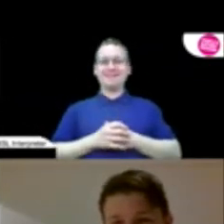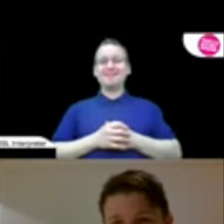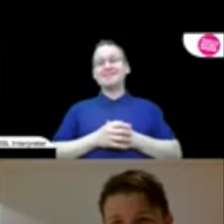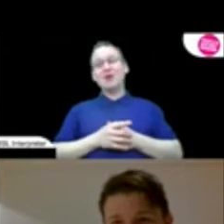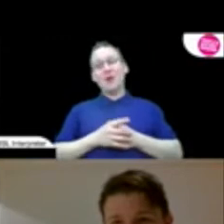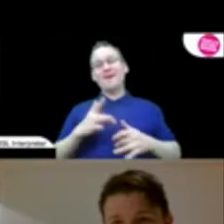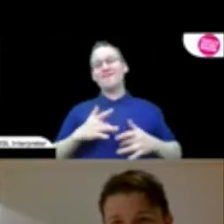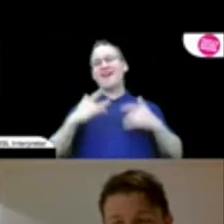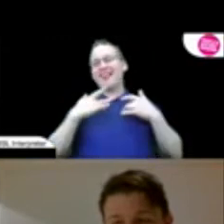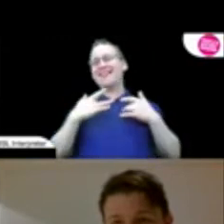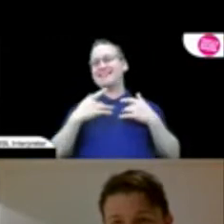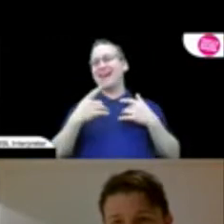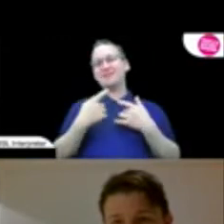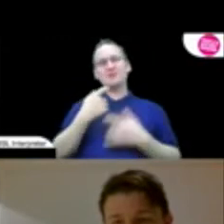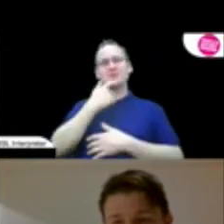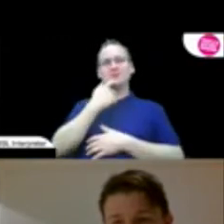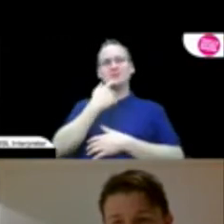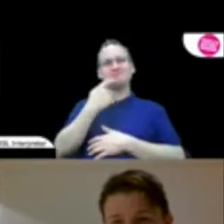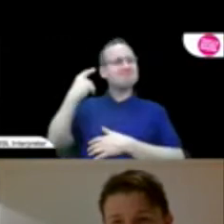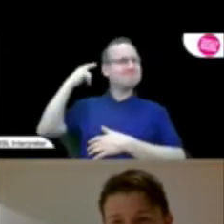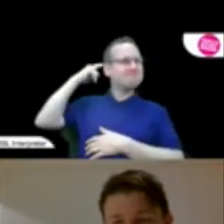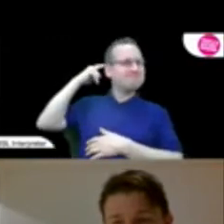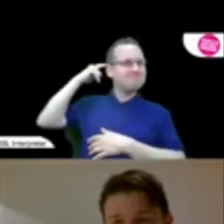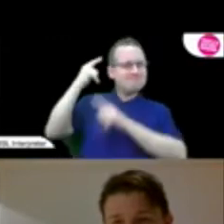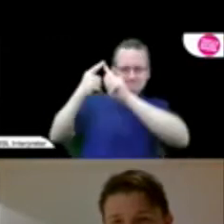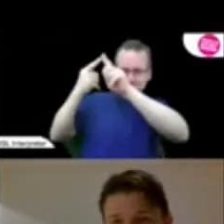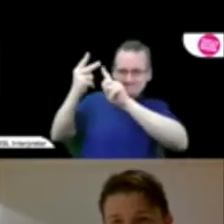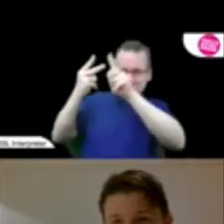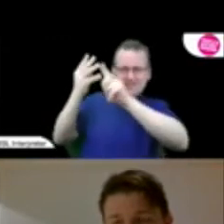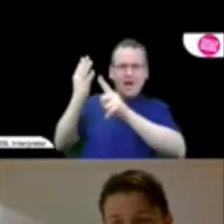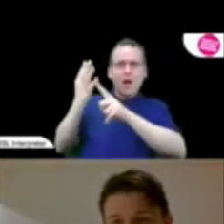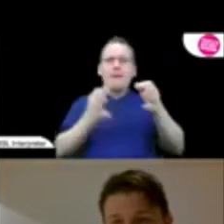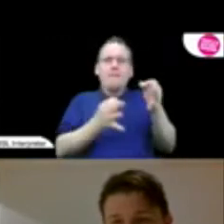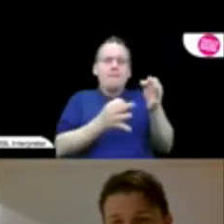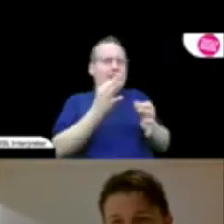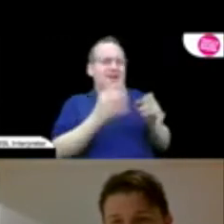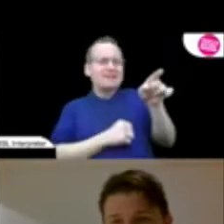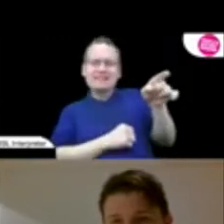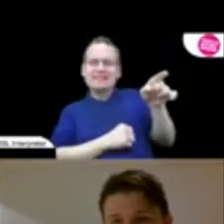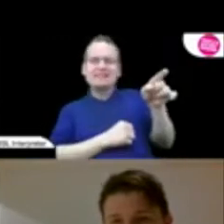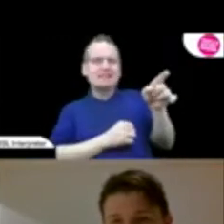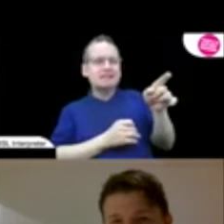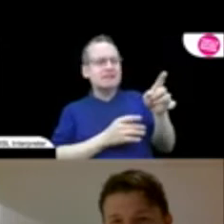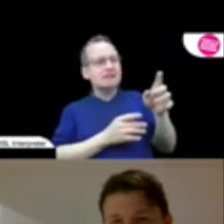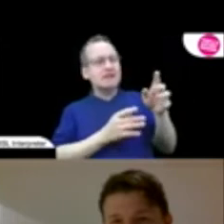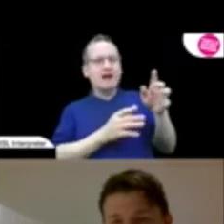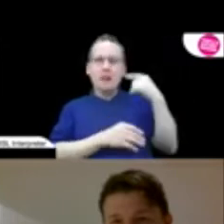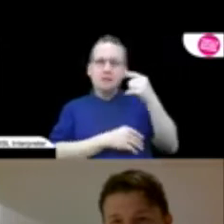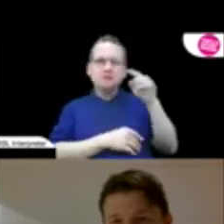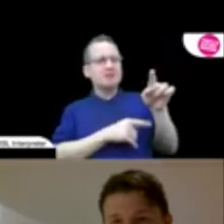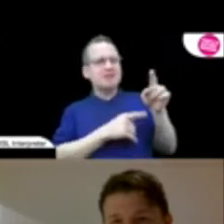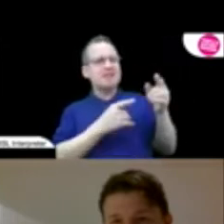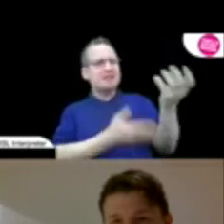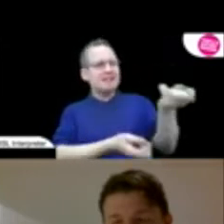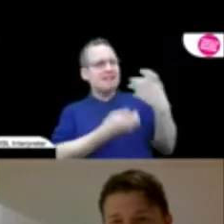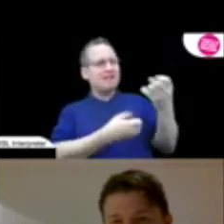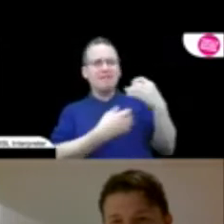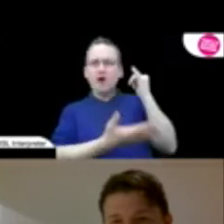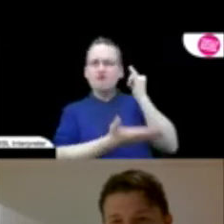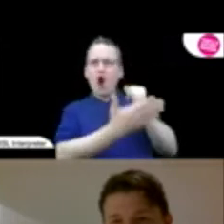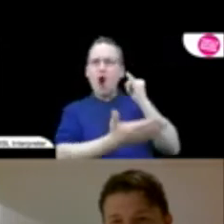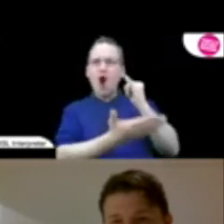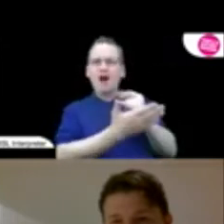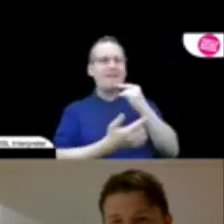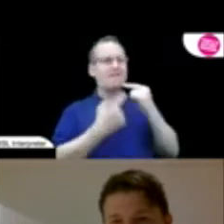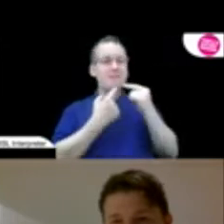you need to take into consideration. I know the politicians, they always spoon feed people. They always give you wrong information, but there is